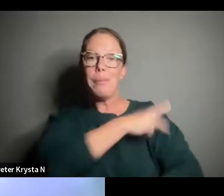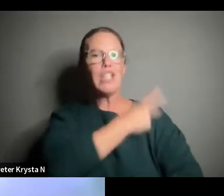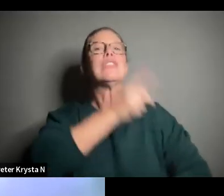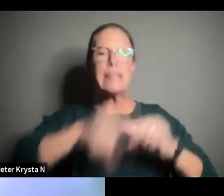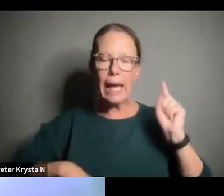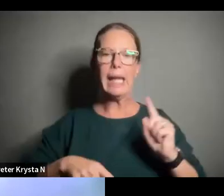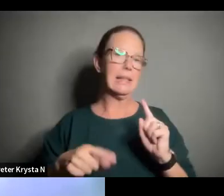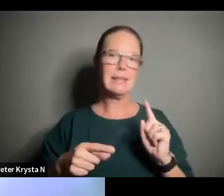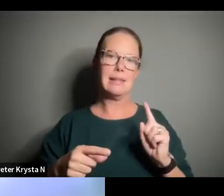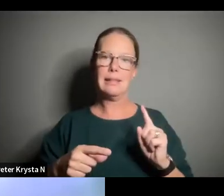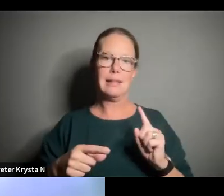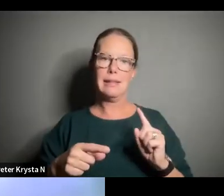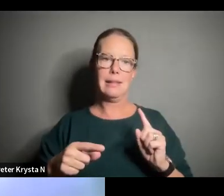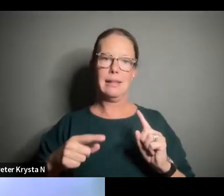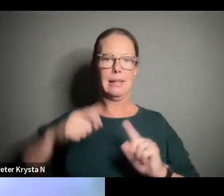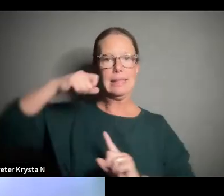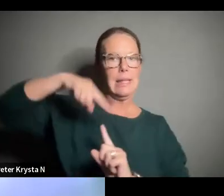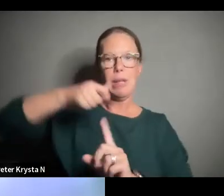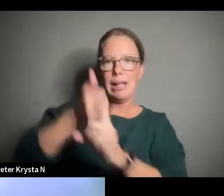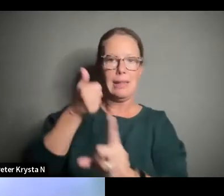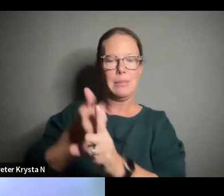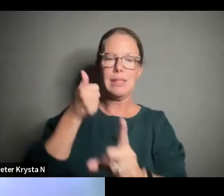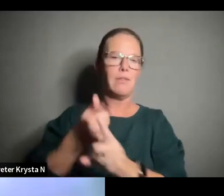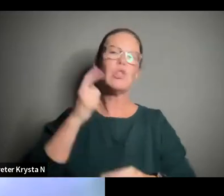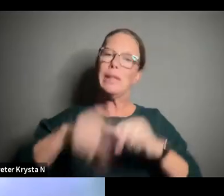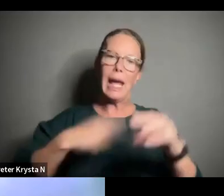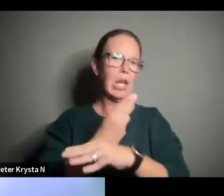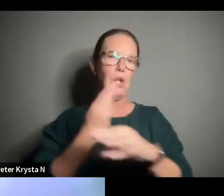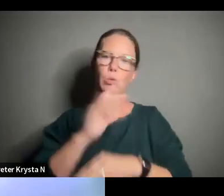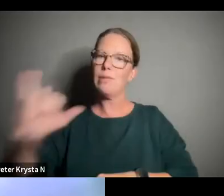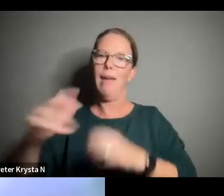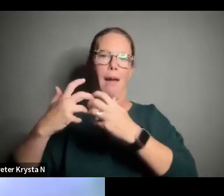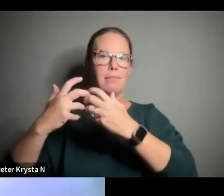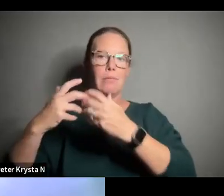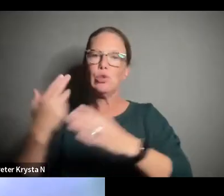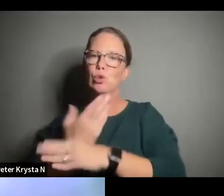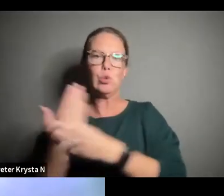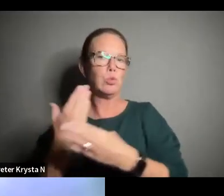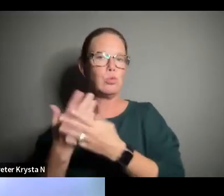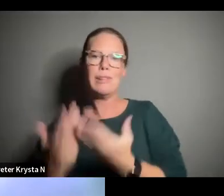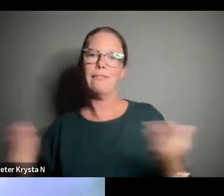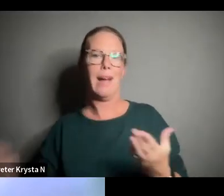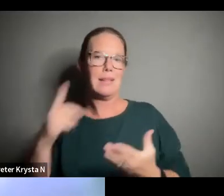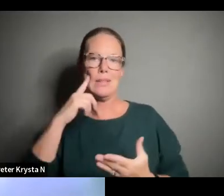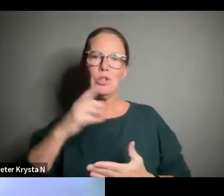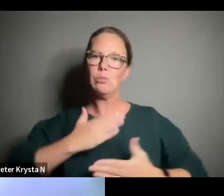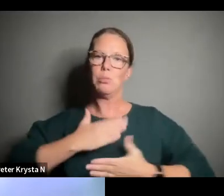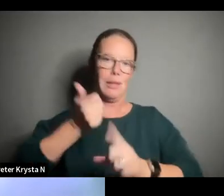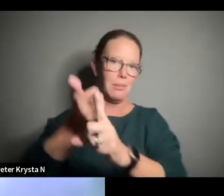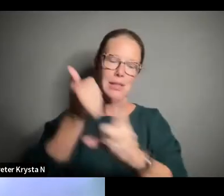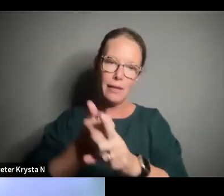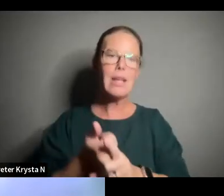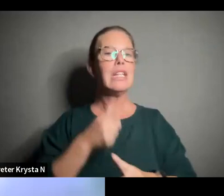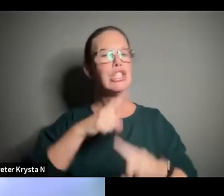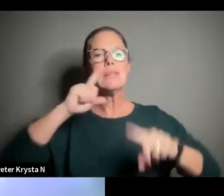we cannot wean them off the ventilator using diaphragm pacing. But the earlier we know that, helps the patient on what's going on. And